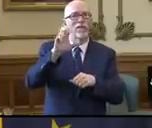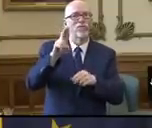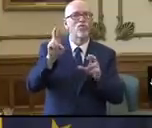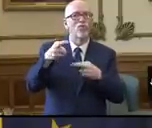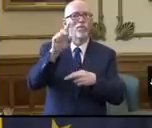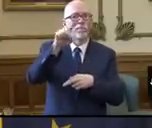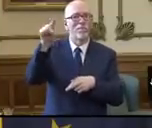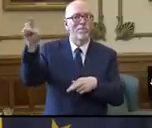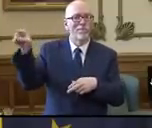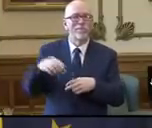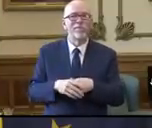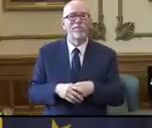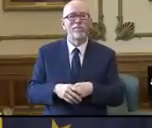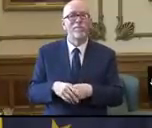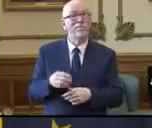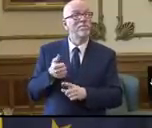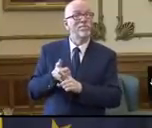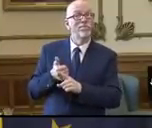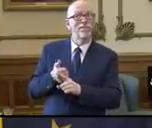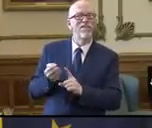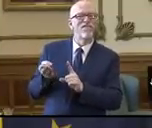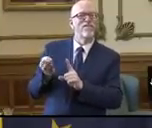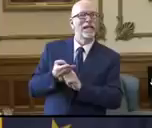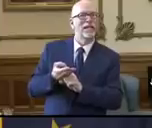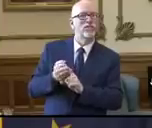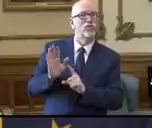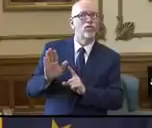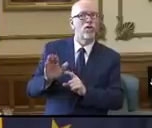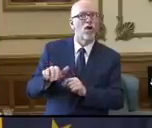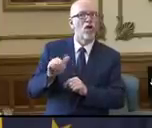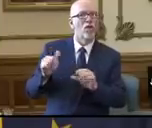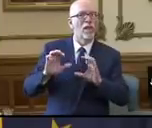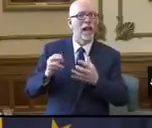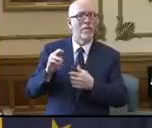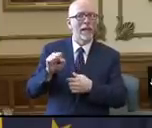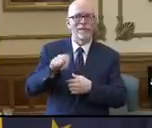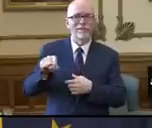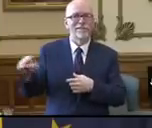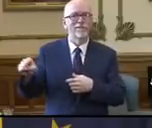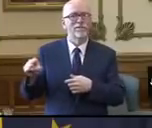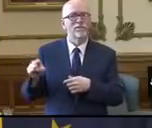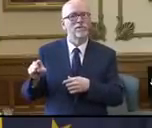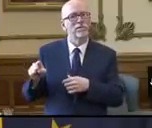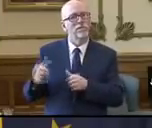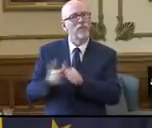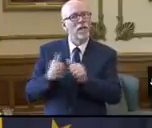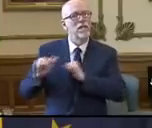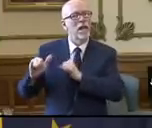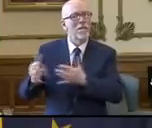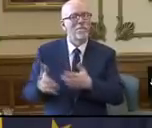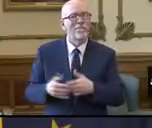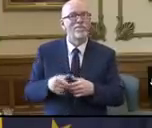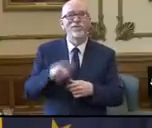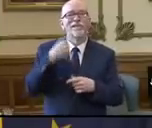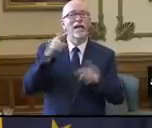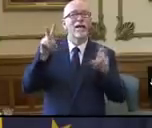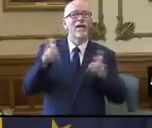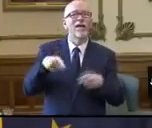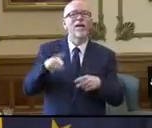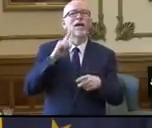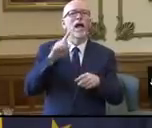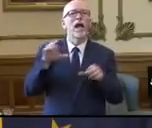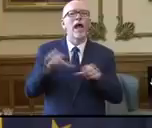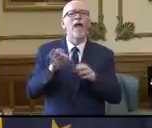rooms. And she's even convinced her fellow classmates to do the same. She said, and I quote, "It would be an act